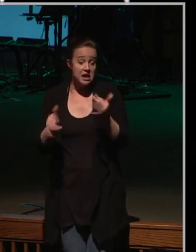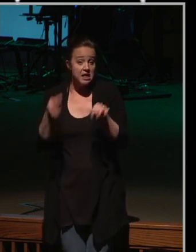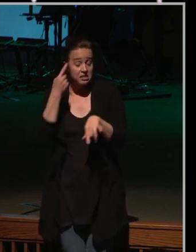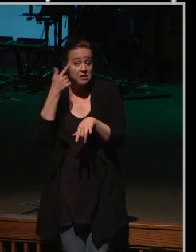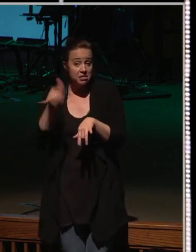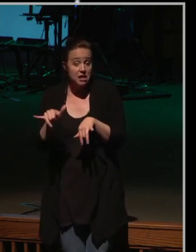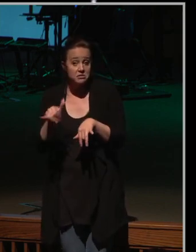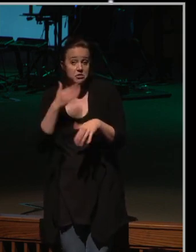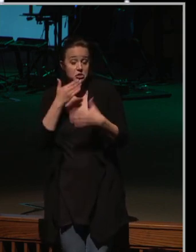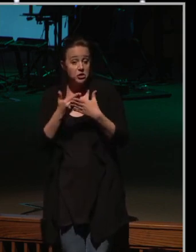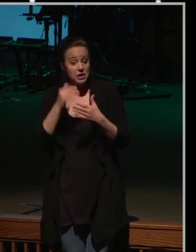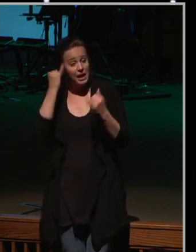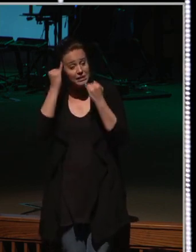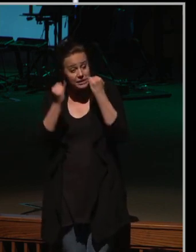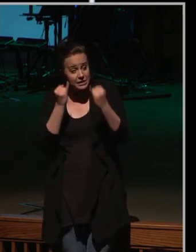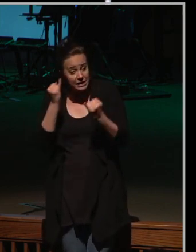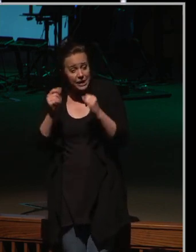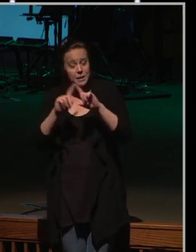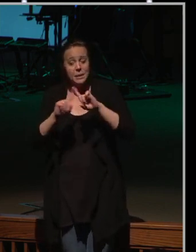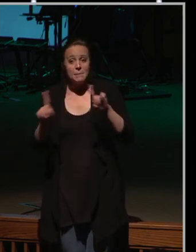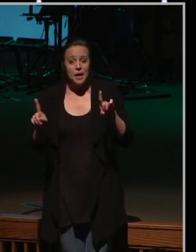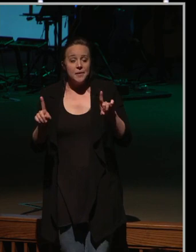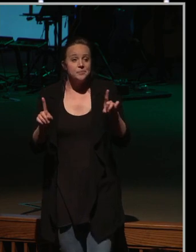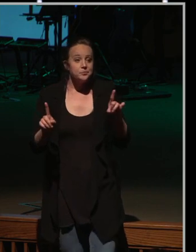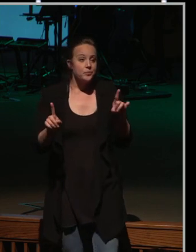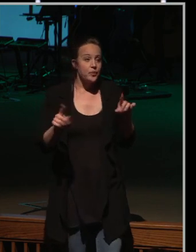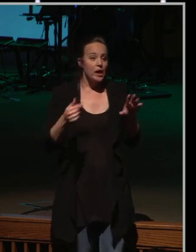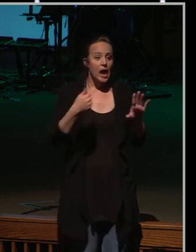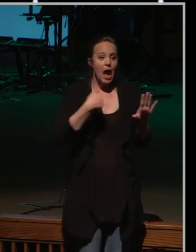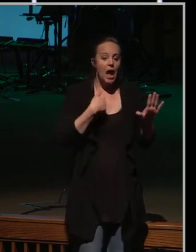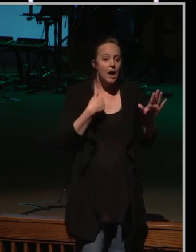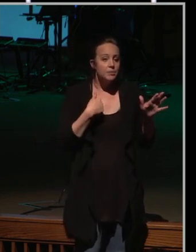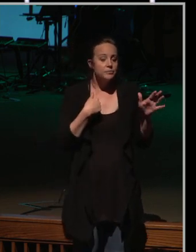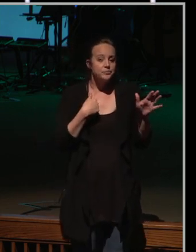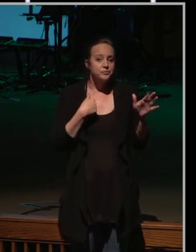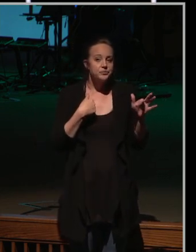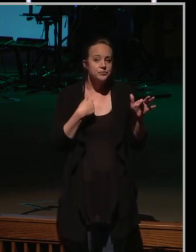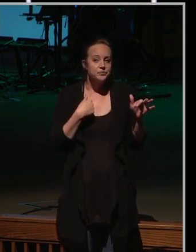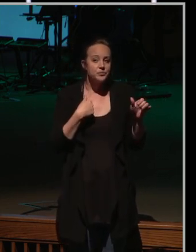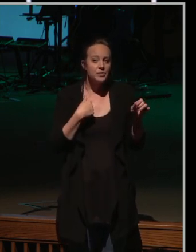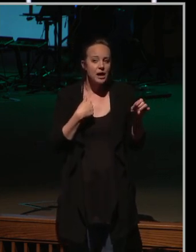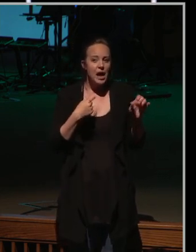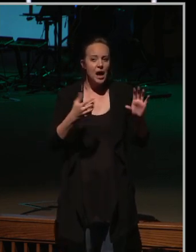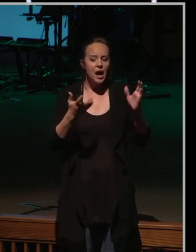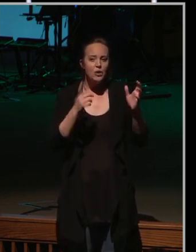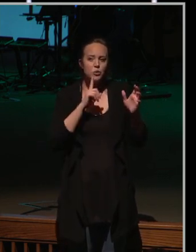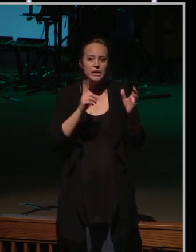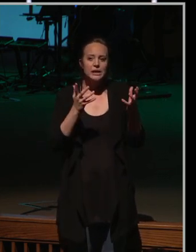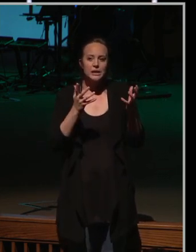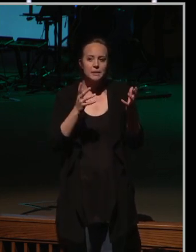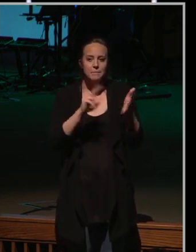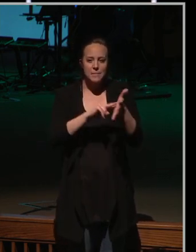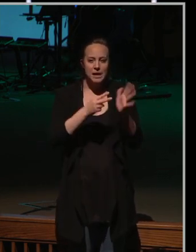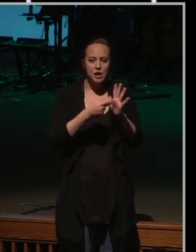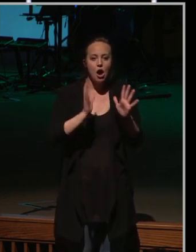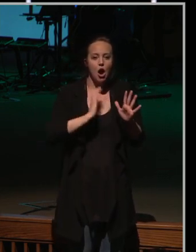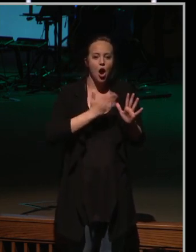by the way. But I think what Paul's getting at, what I'm talking about, is just kind of the culture in your home.